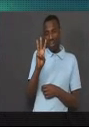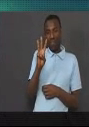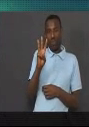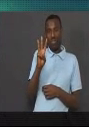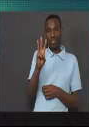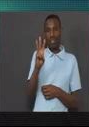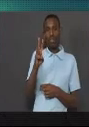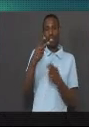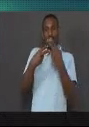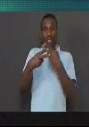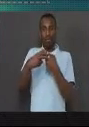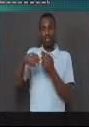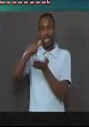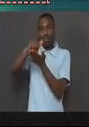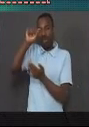times amplitude.